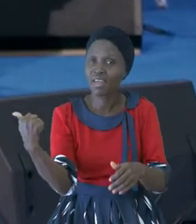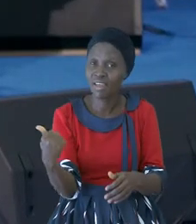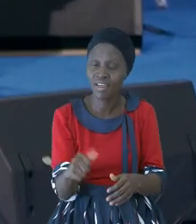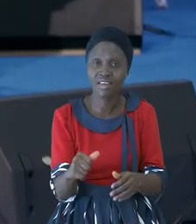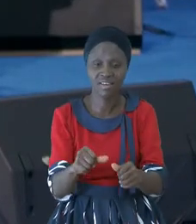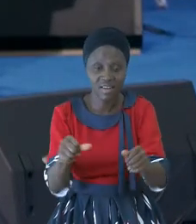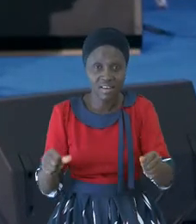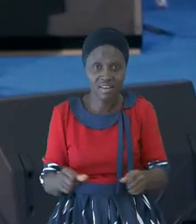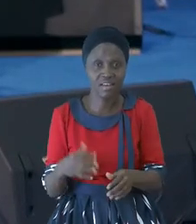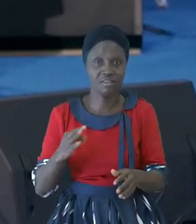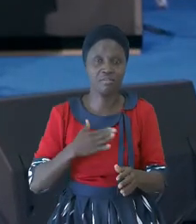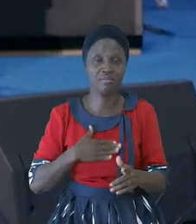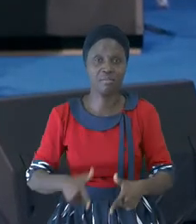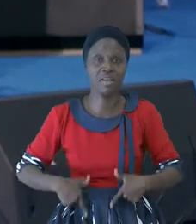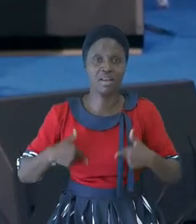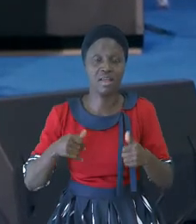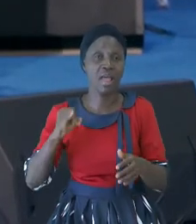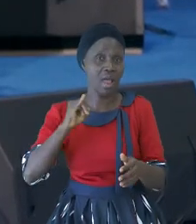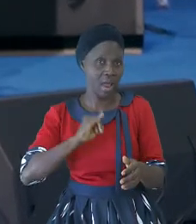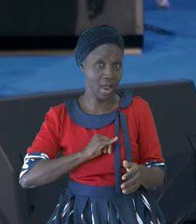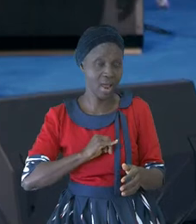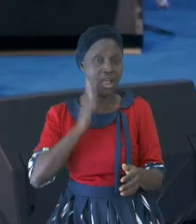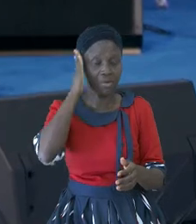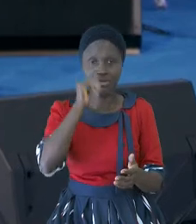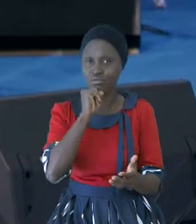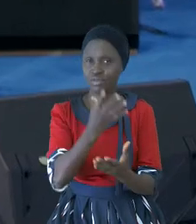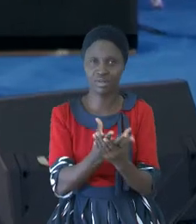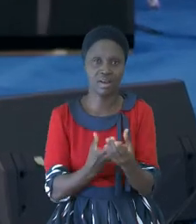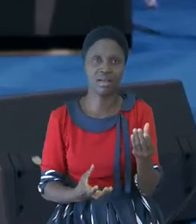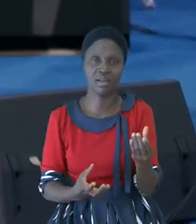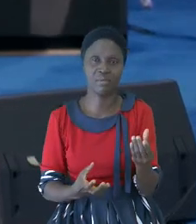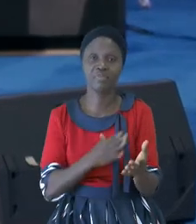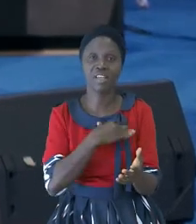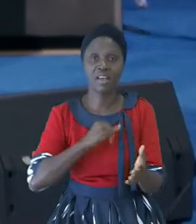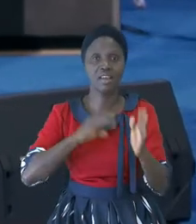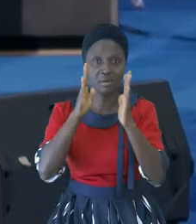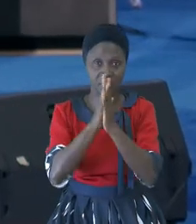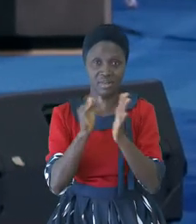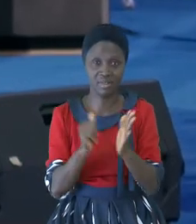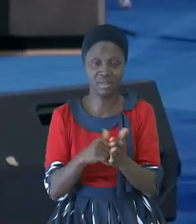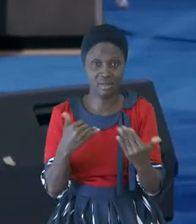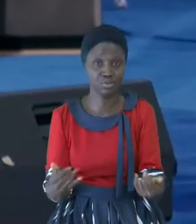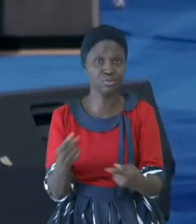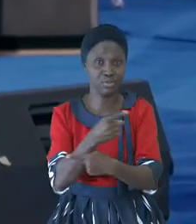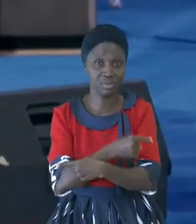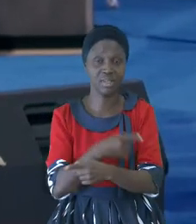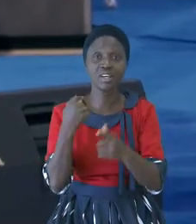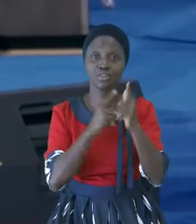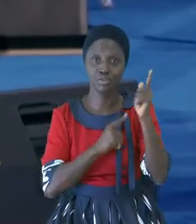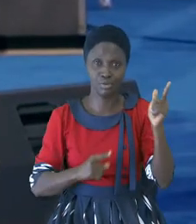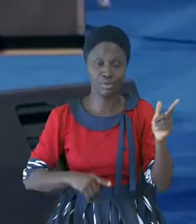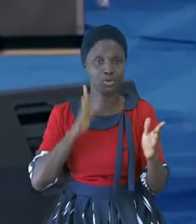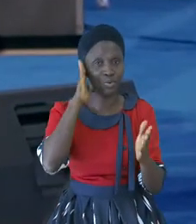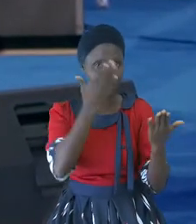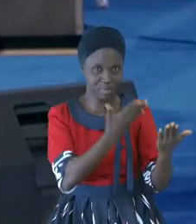my existence, I shall not want. And I pray that today the Lord will bring